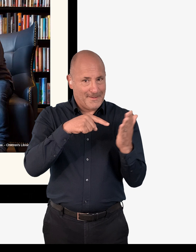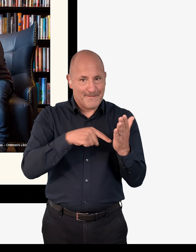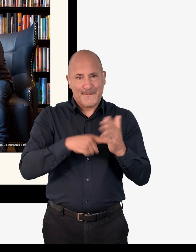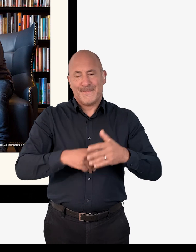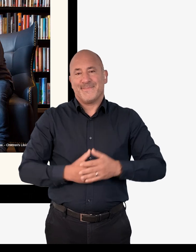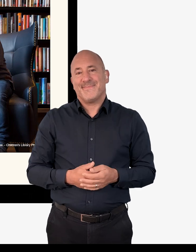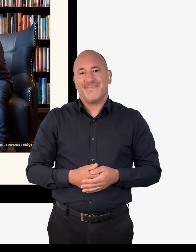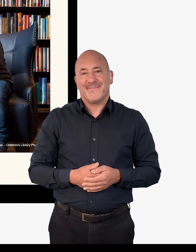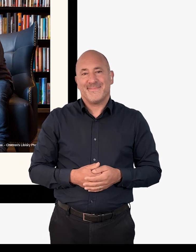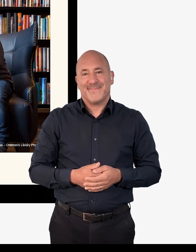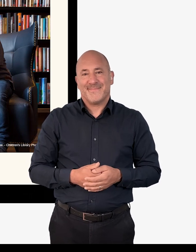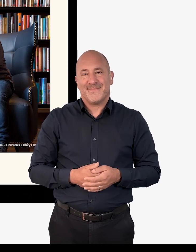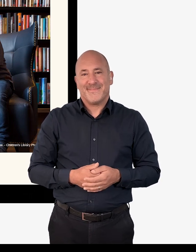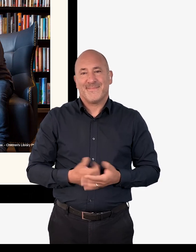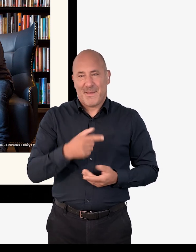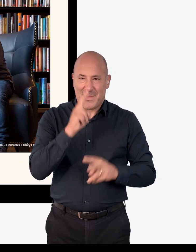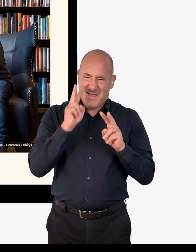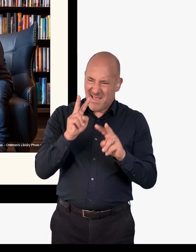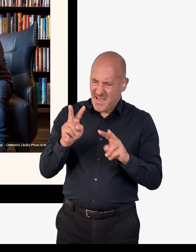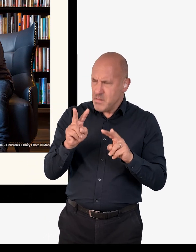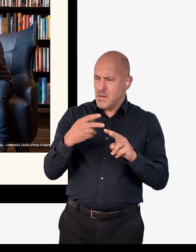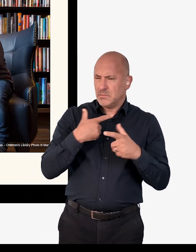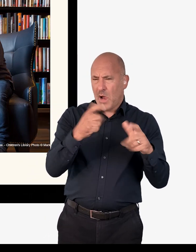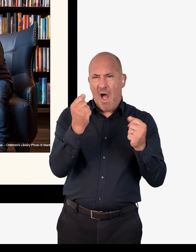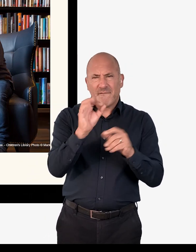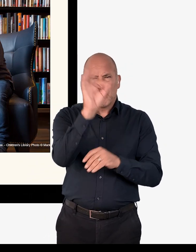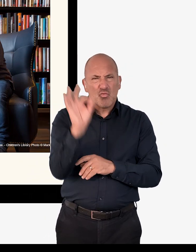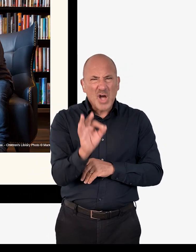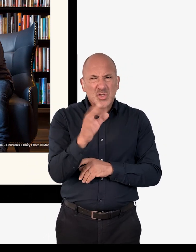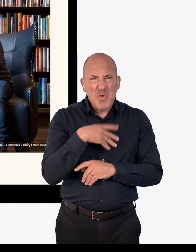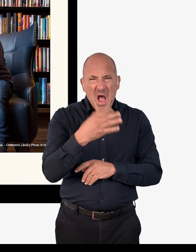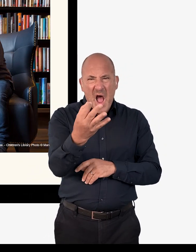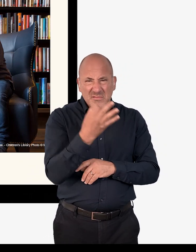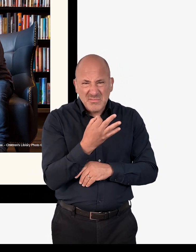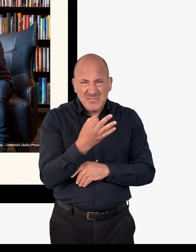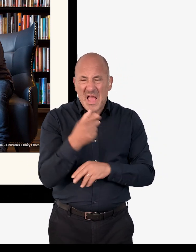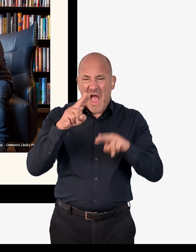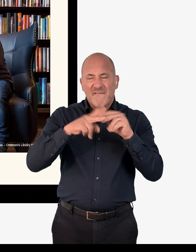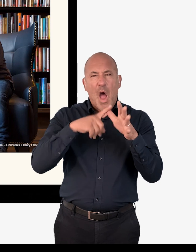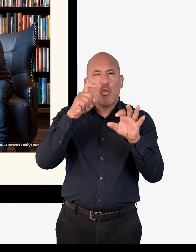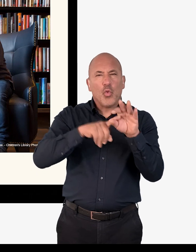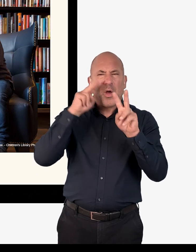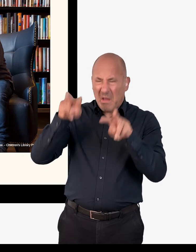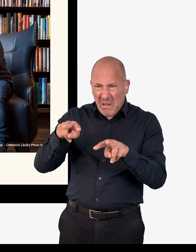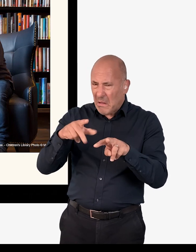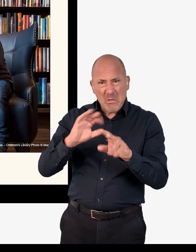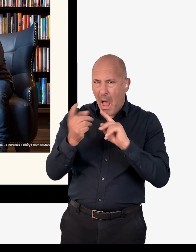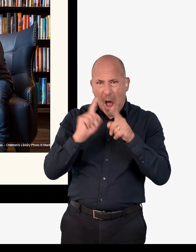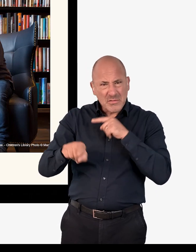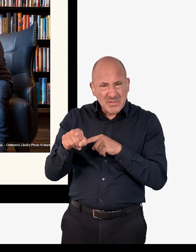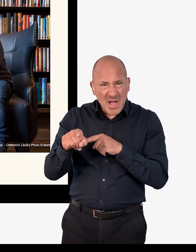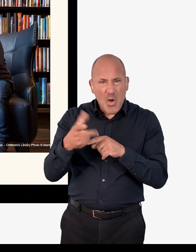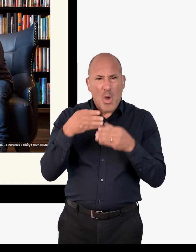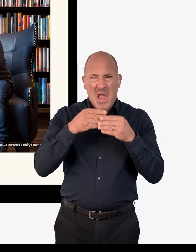future. And if you have questions that aren't covered by the slides, frequently asked questions, or the applicant